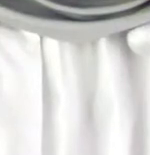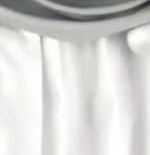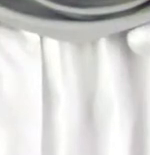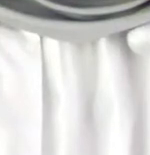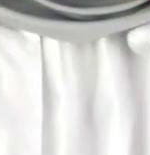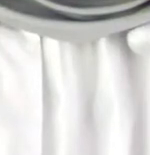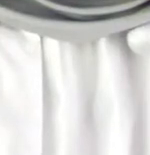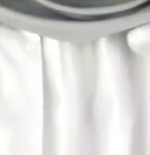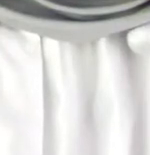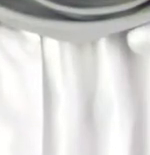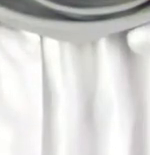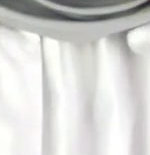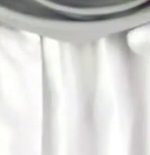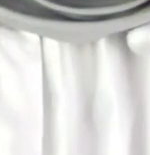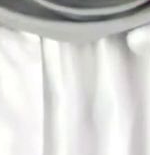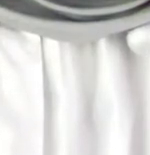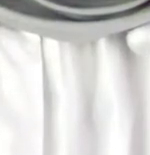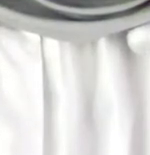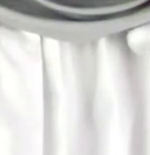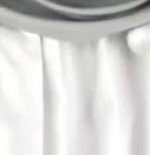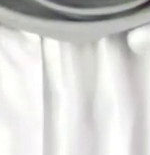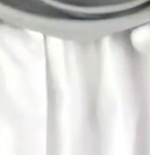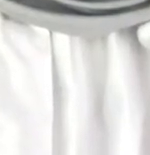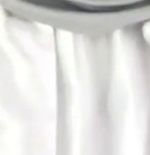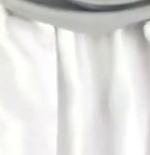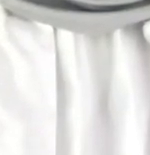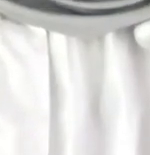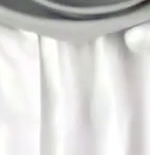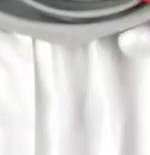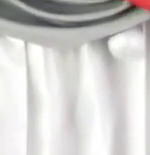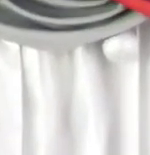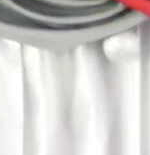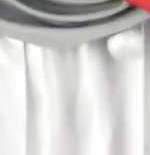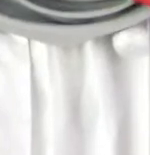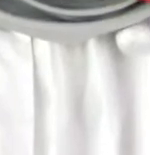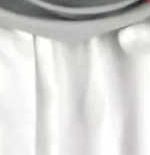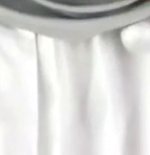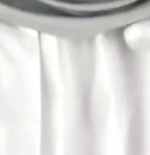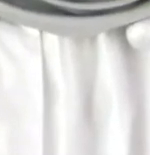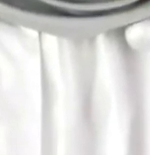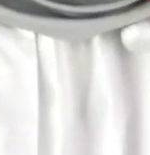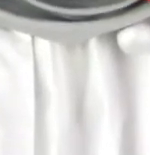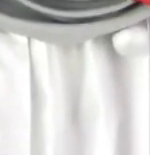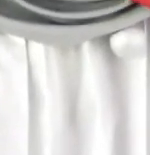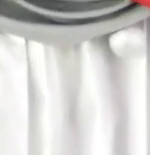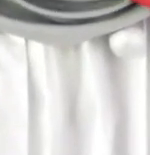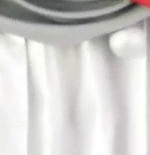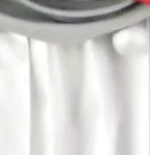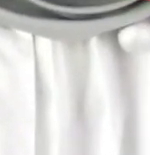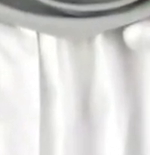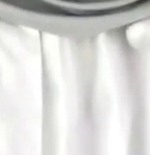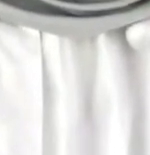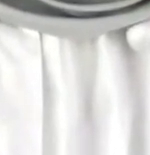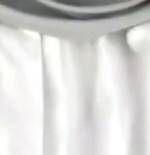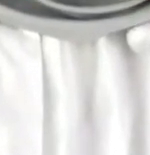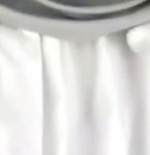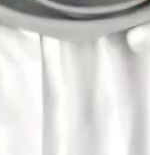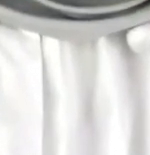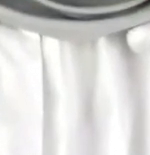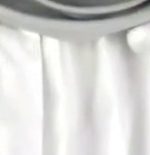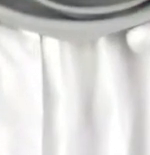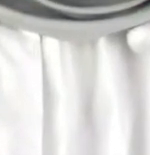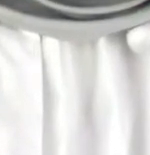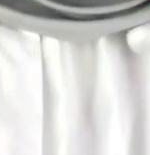give them your words so that they might speak your words, communicate your words, and your words